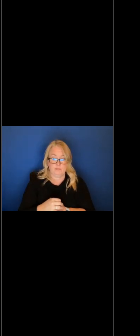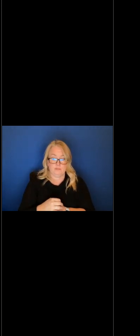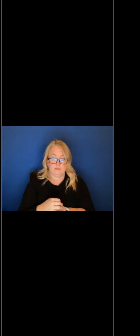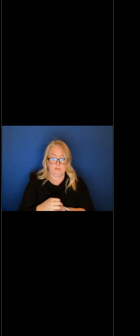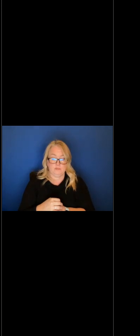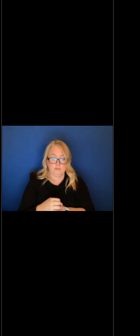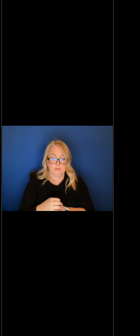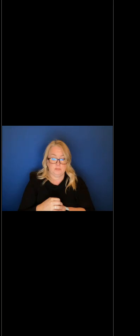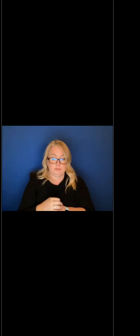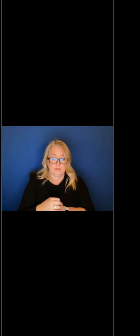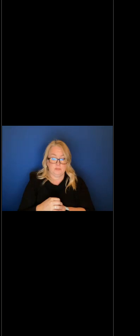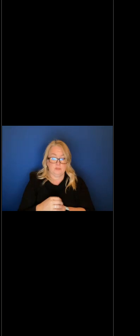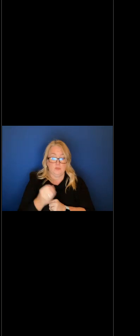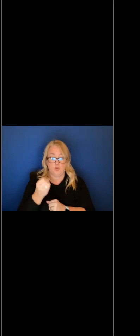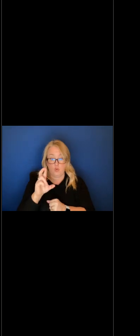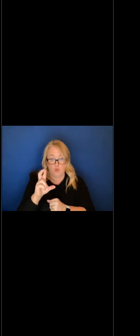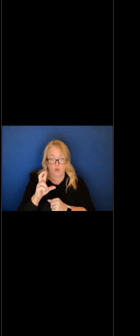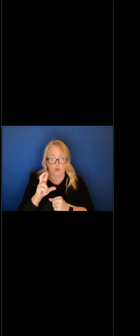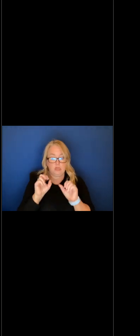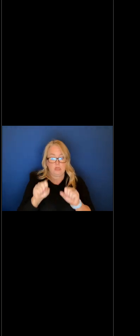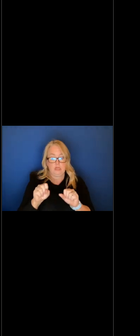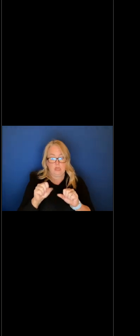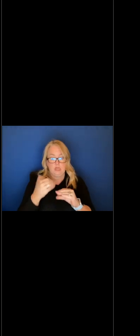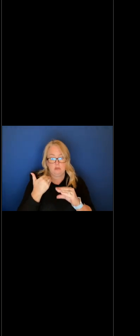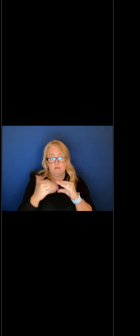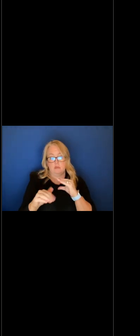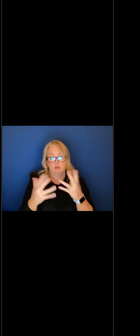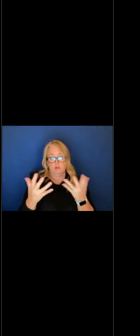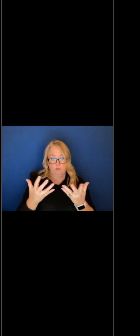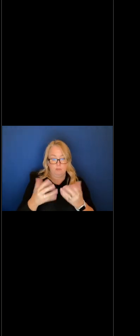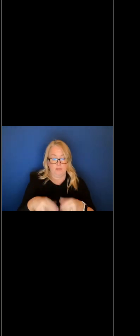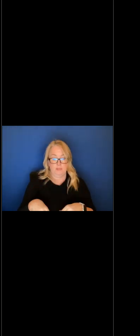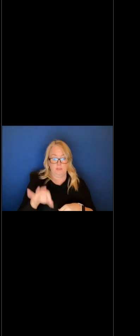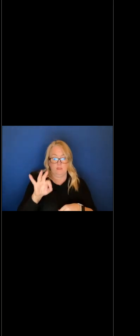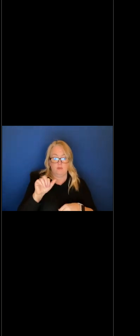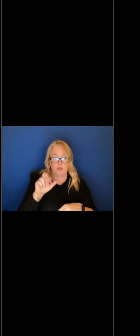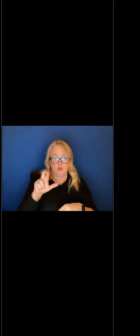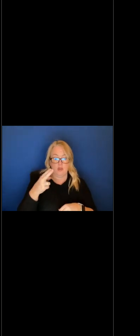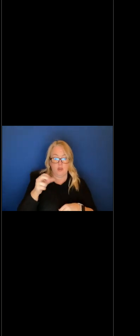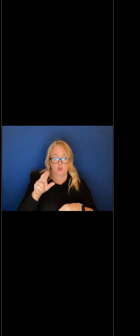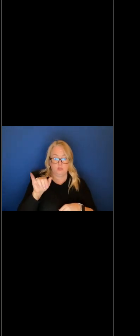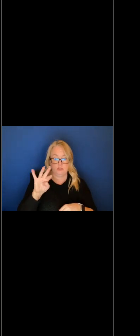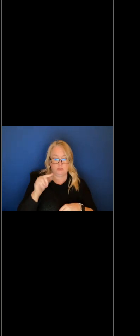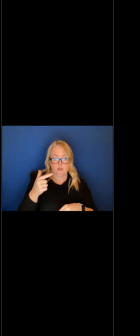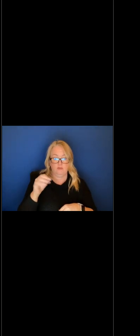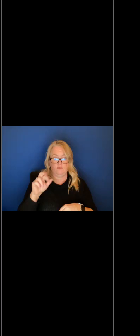888-341-7781. Or you can reach the DCRC at